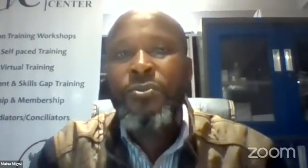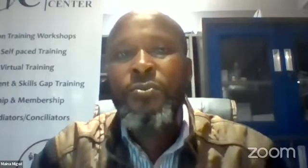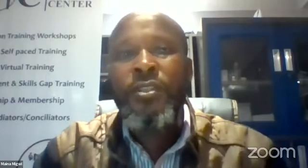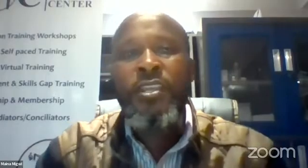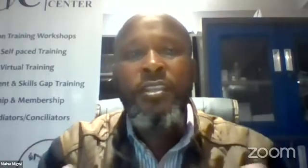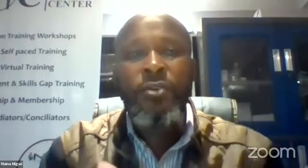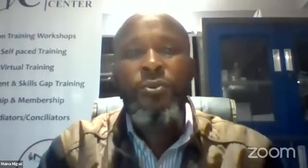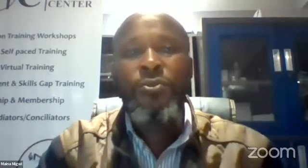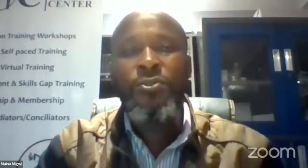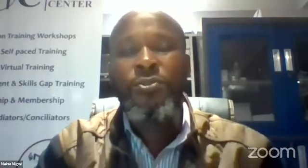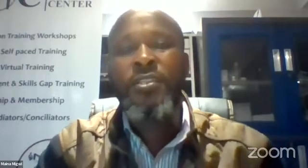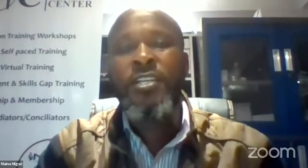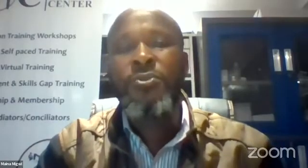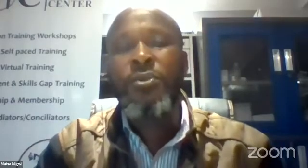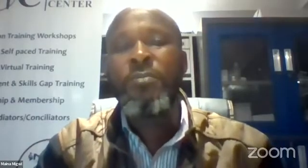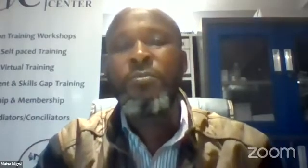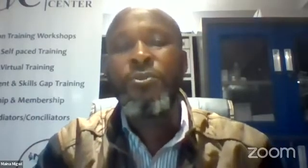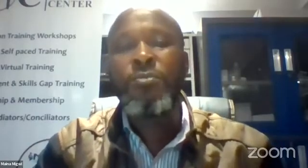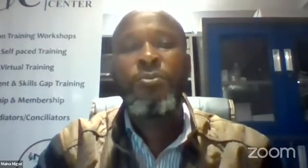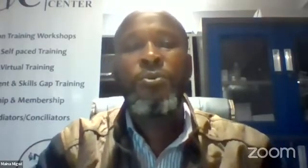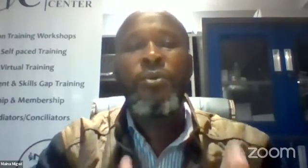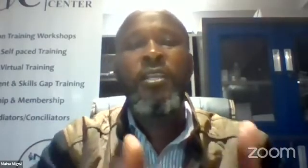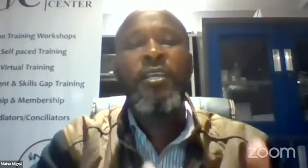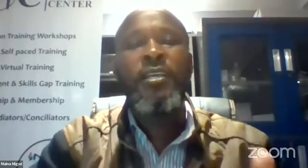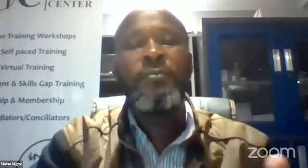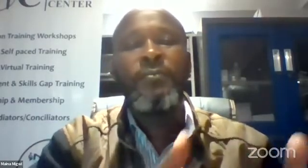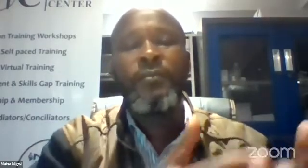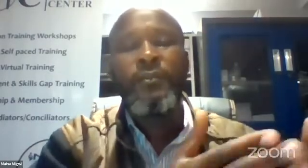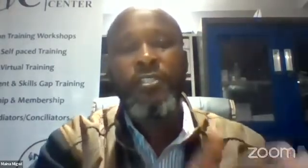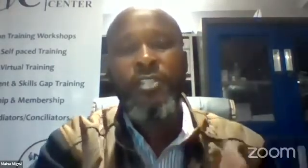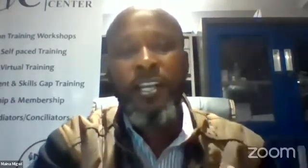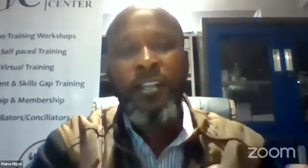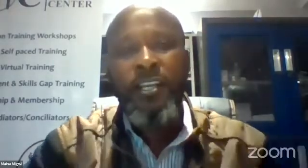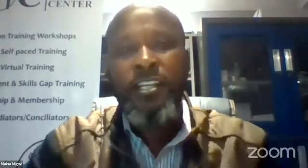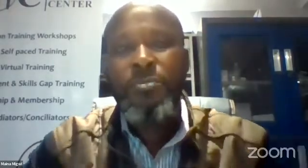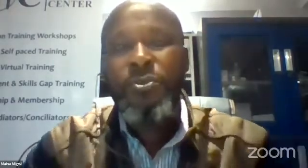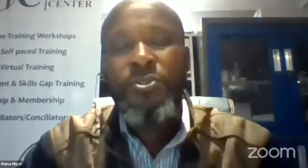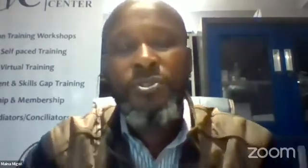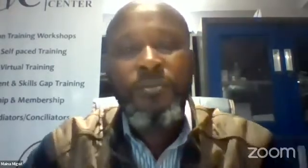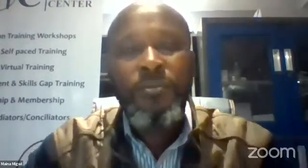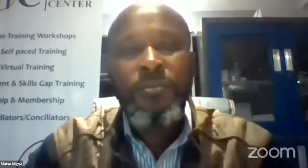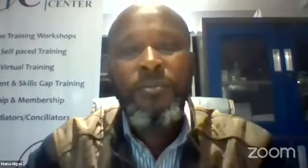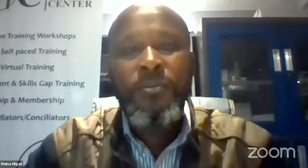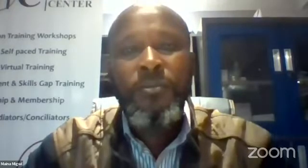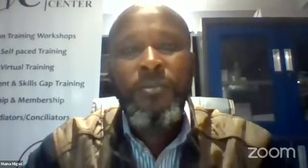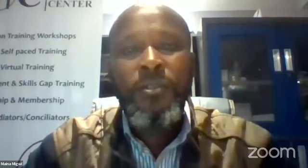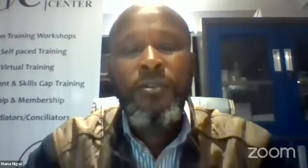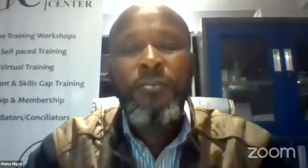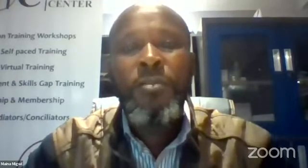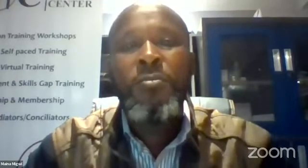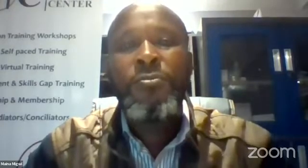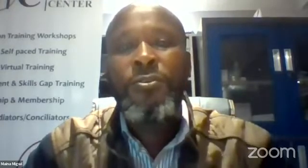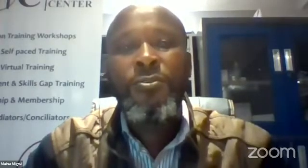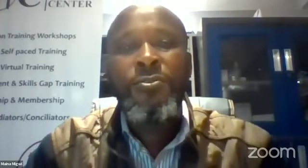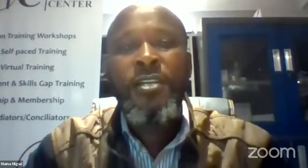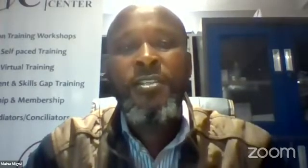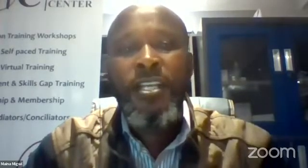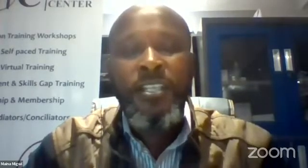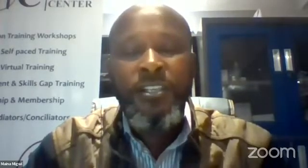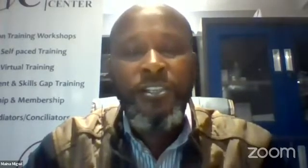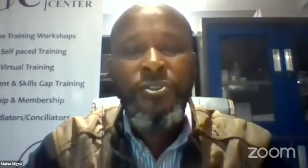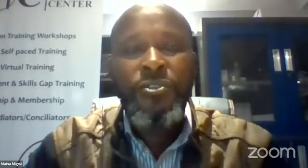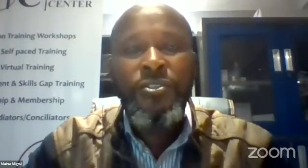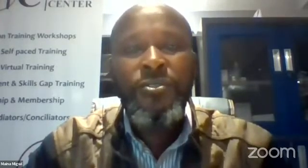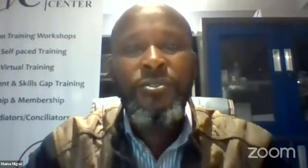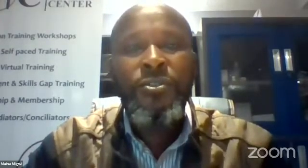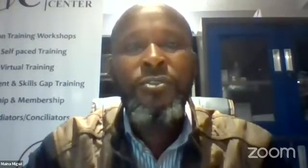right, so within the courts, that's where most people will channel their disputes, maybe for